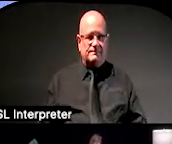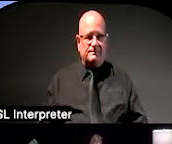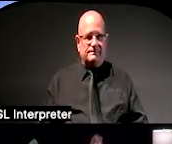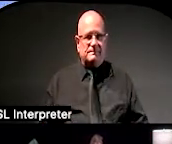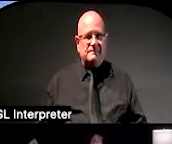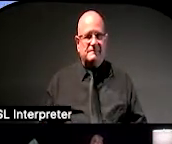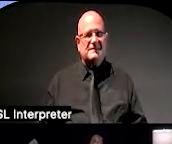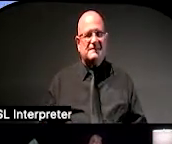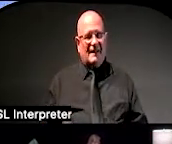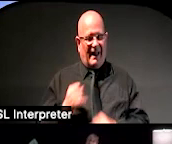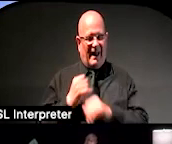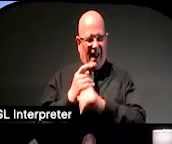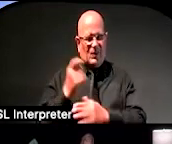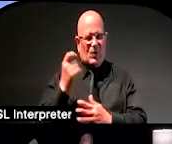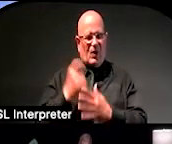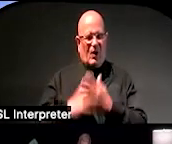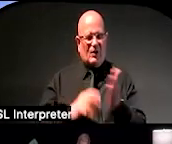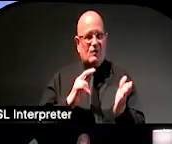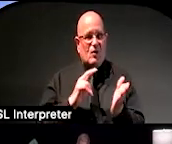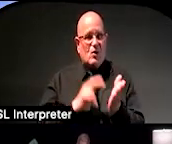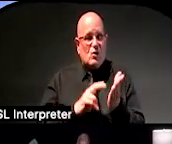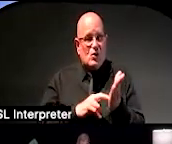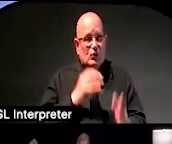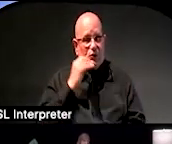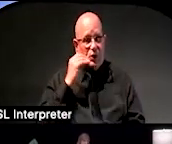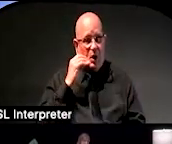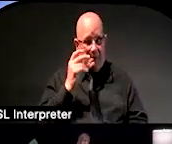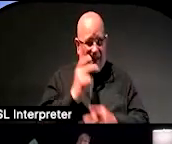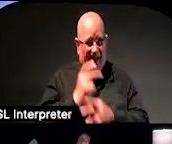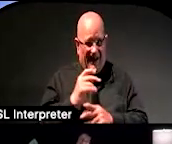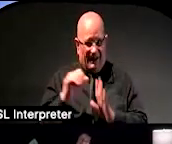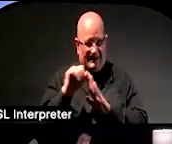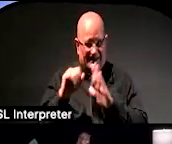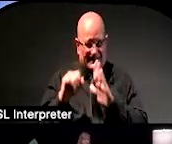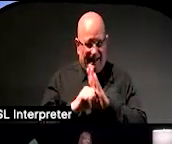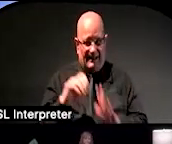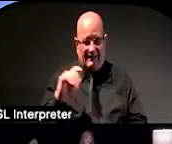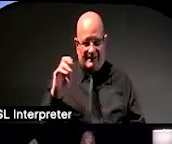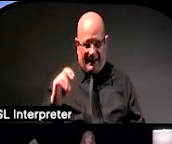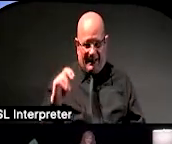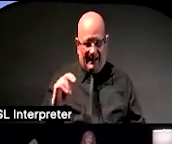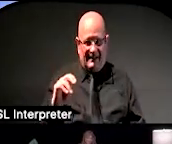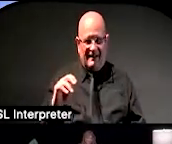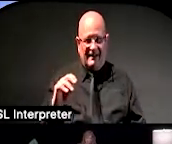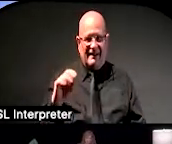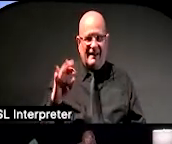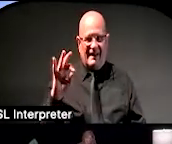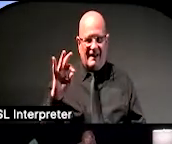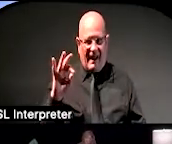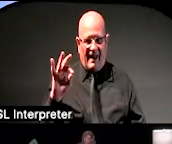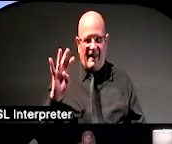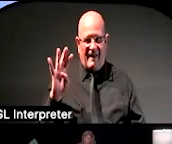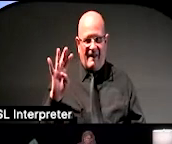The annual cost of nursing home care in the state of Tennessee is